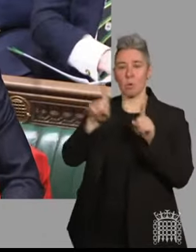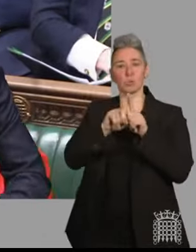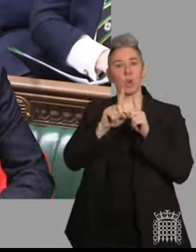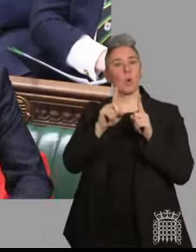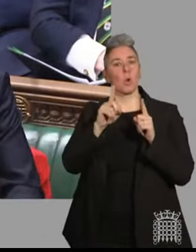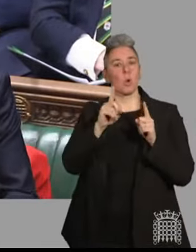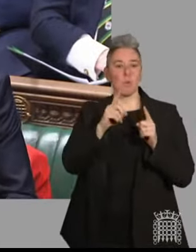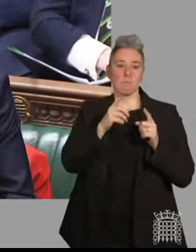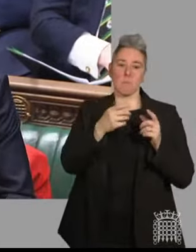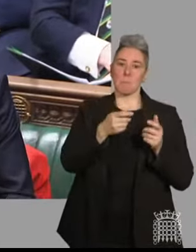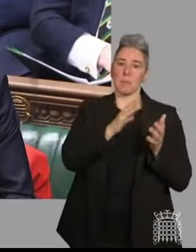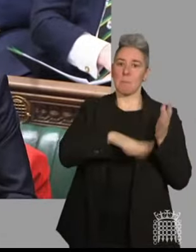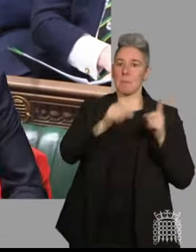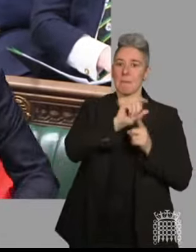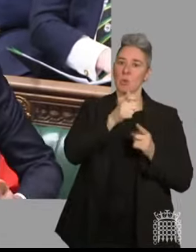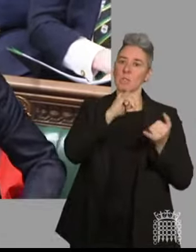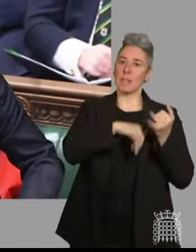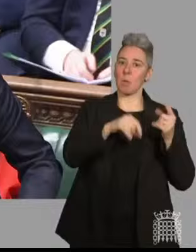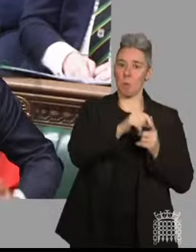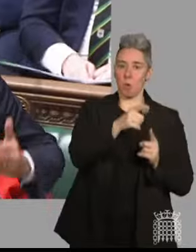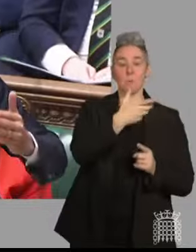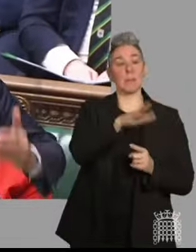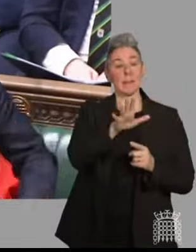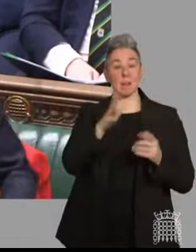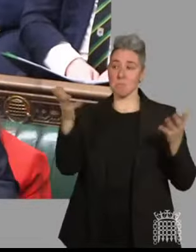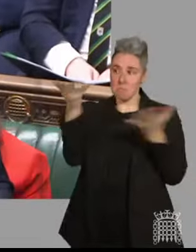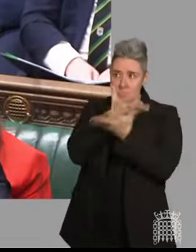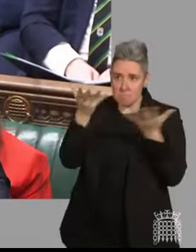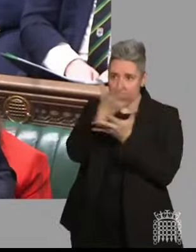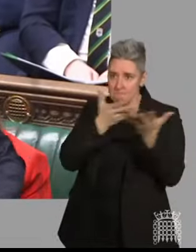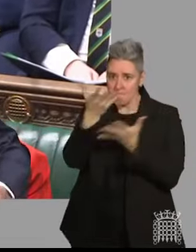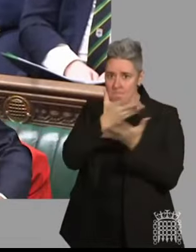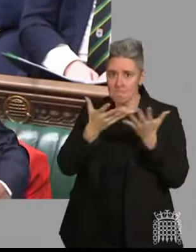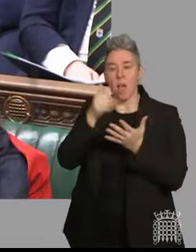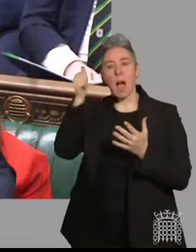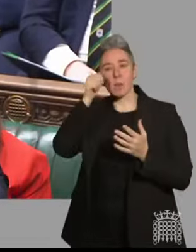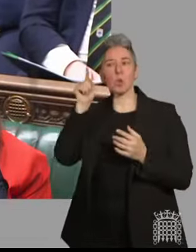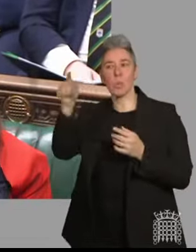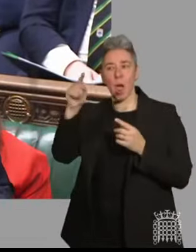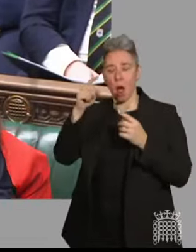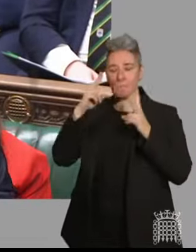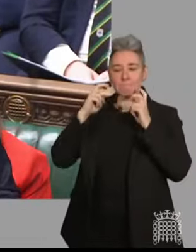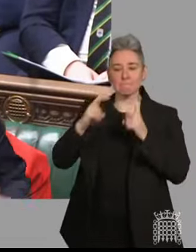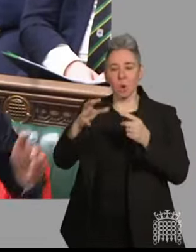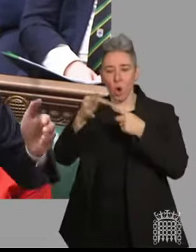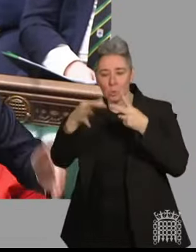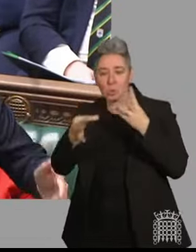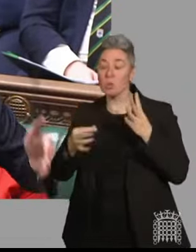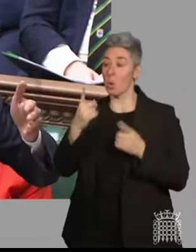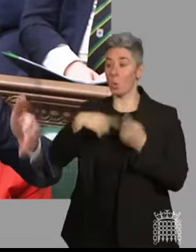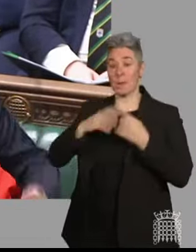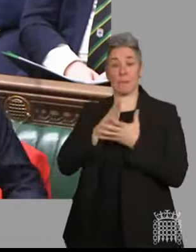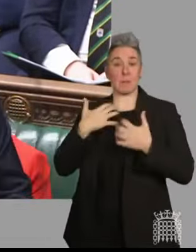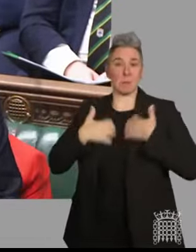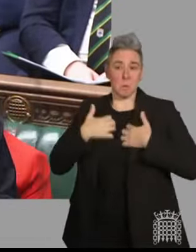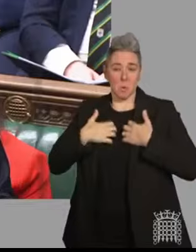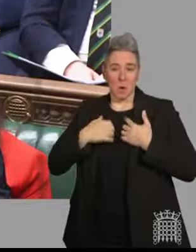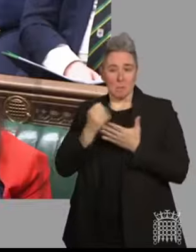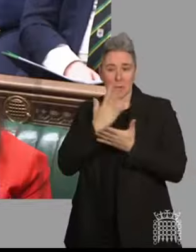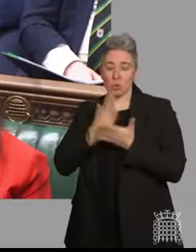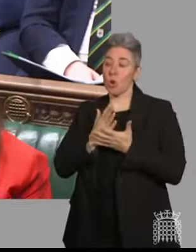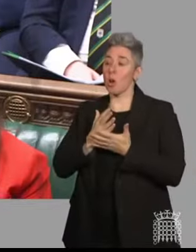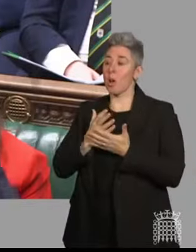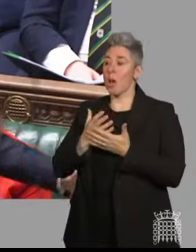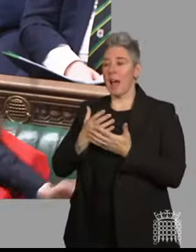Secretary. I know he's looking at options, but we're keen to use every penny that will be saved from our decision on HS2 to reinvest it back in the north in